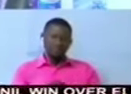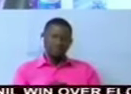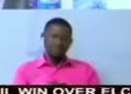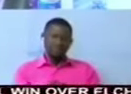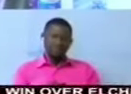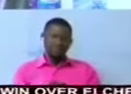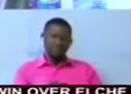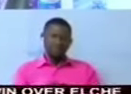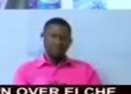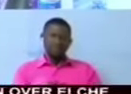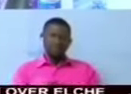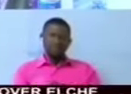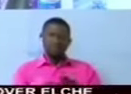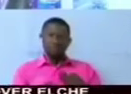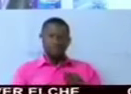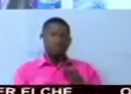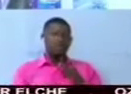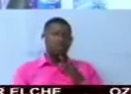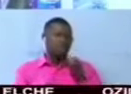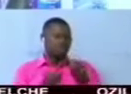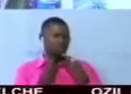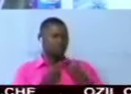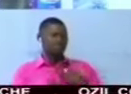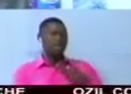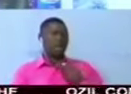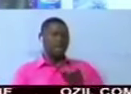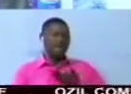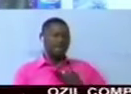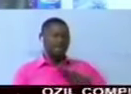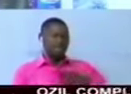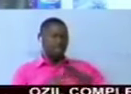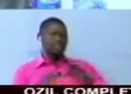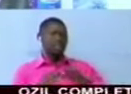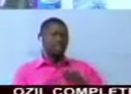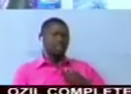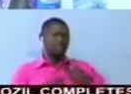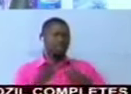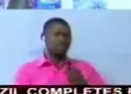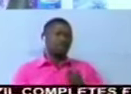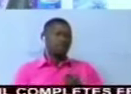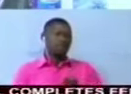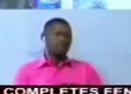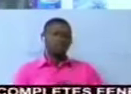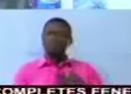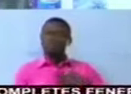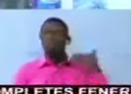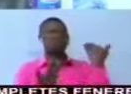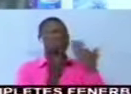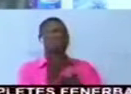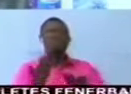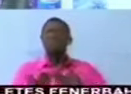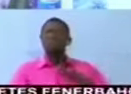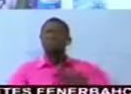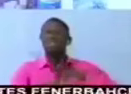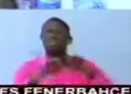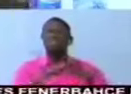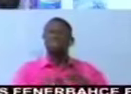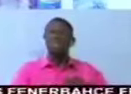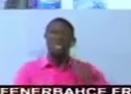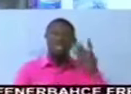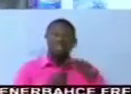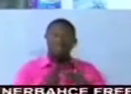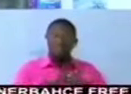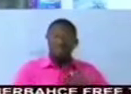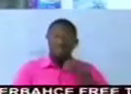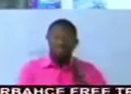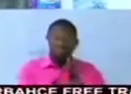interest. And I was told that I had an interest in it. Mané awma ci ben interest dama len bolé rek pour du drug la deug ñu génné len fi. And